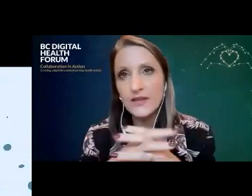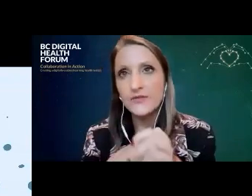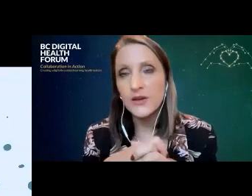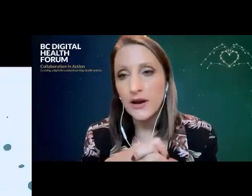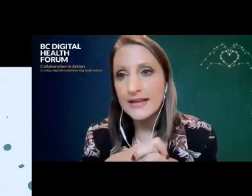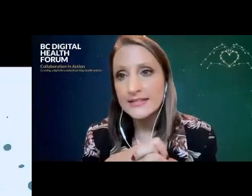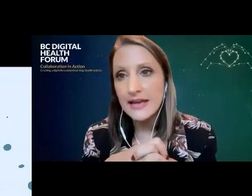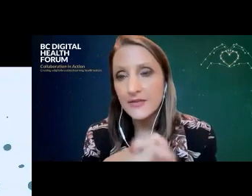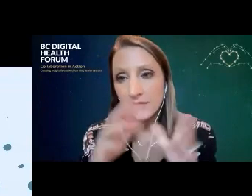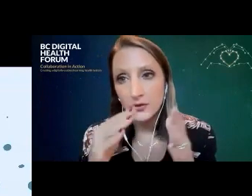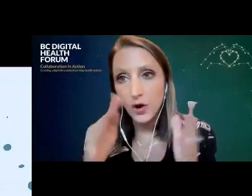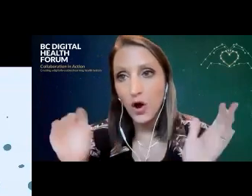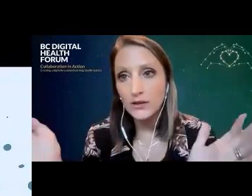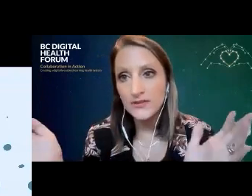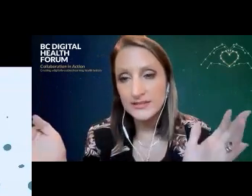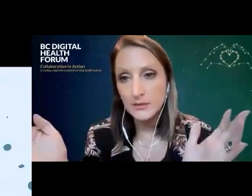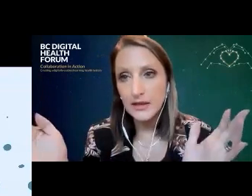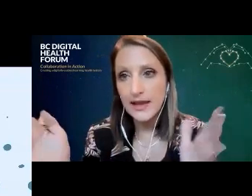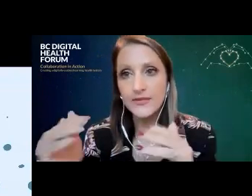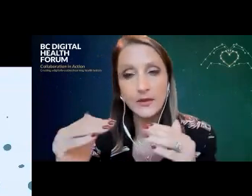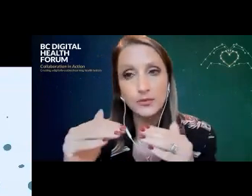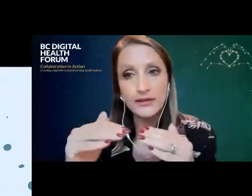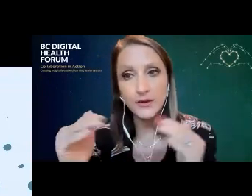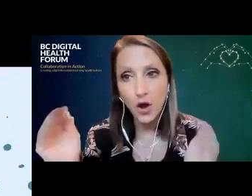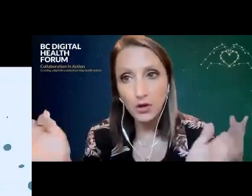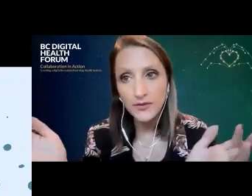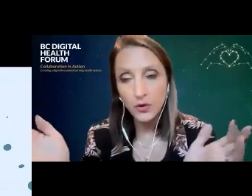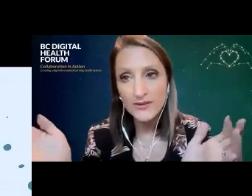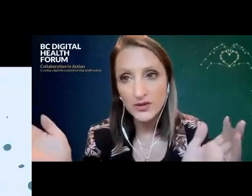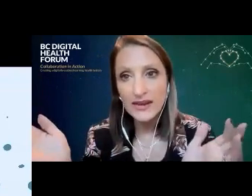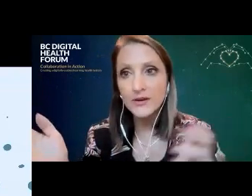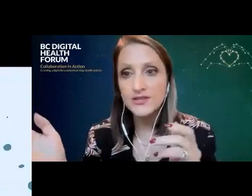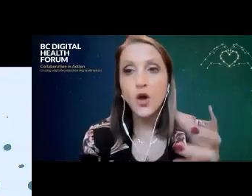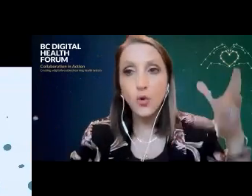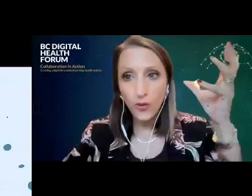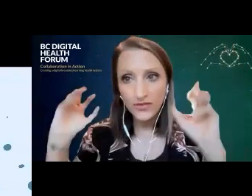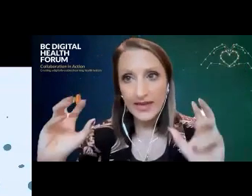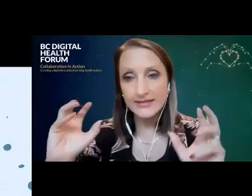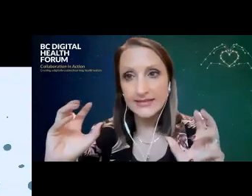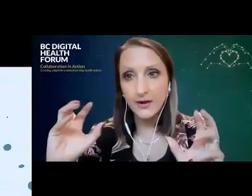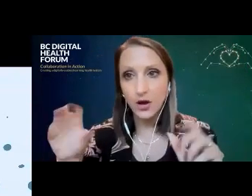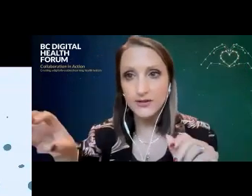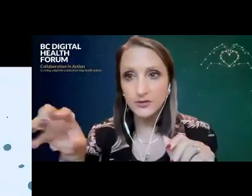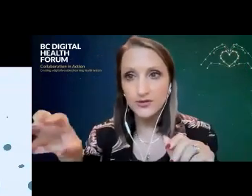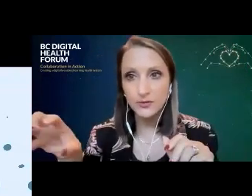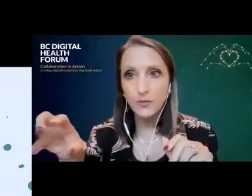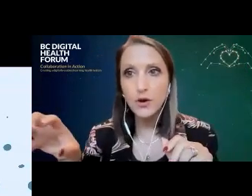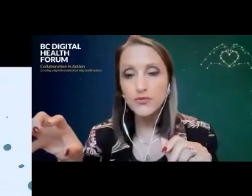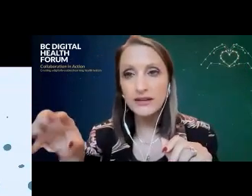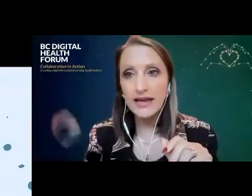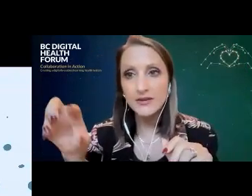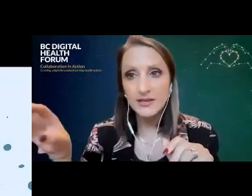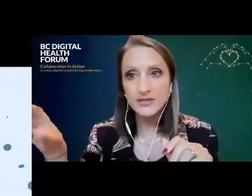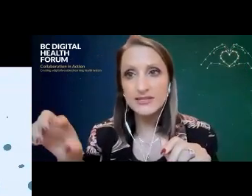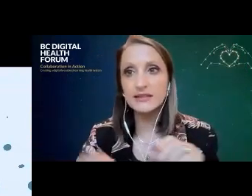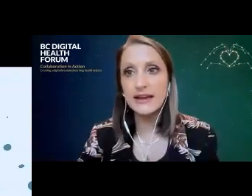the VR headset, they viewed all of the stimuli and they completed all of the questionnaires with the headset on. So there's a remote